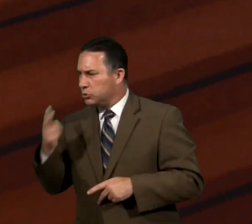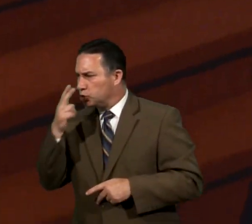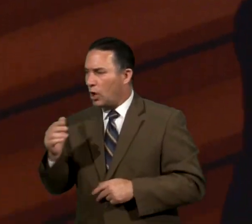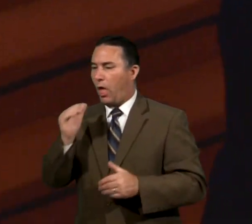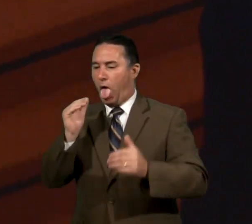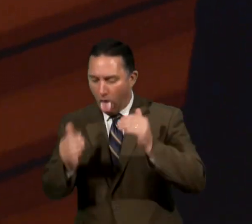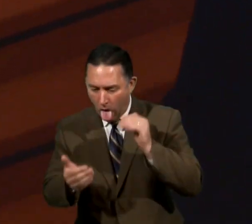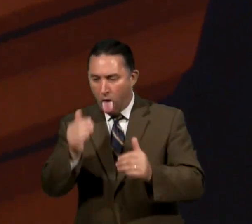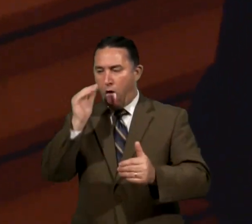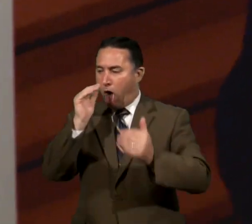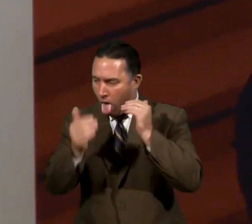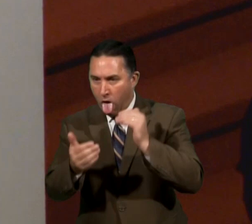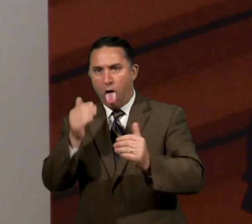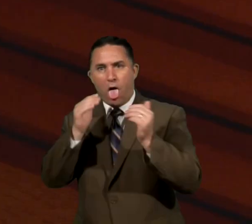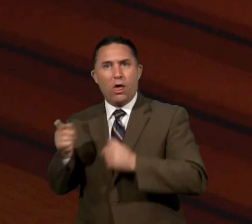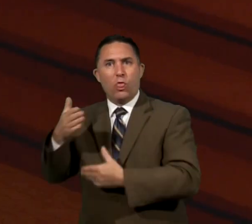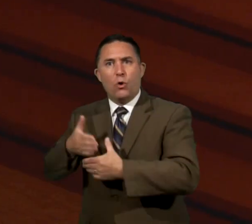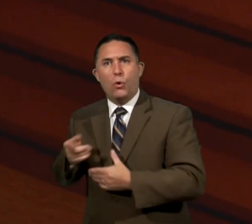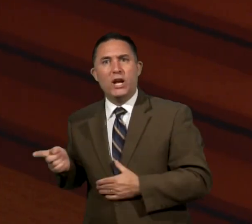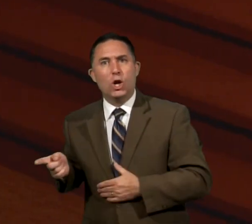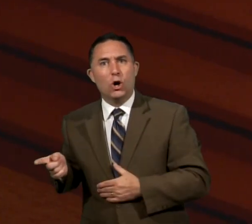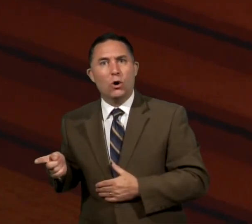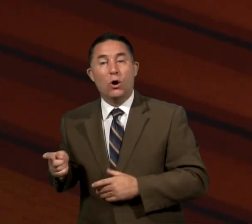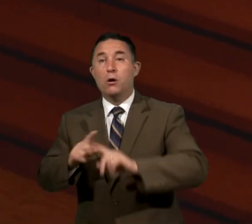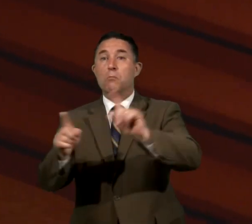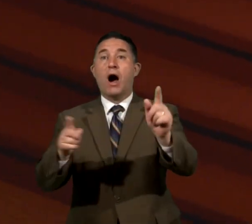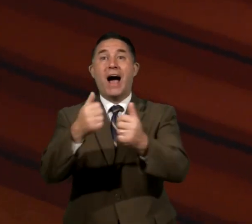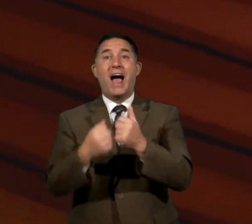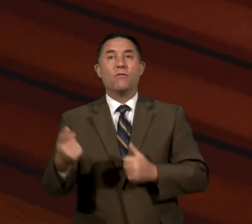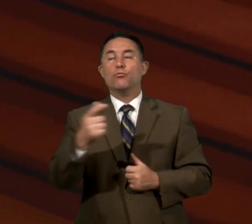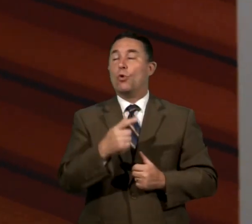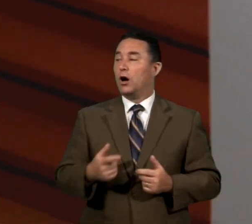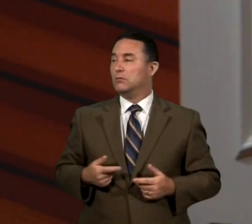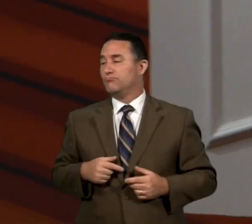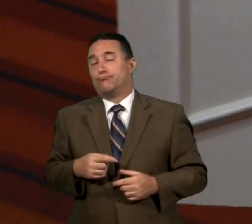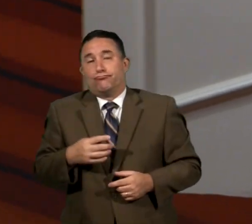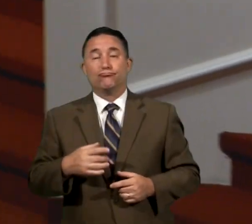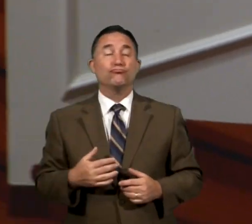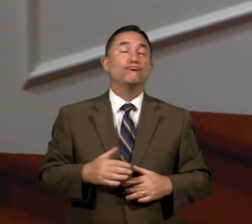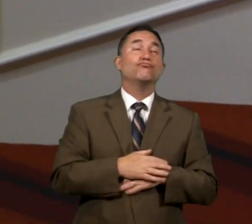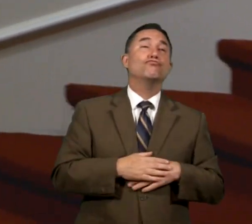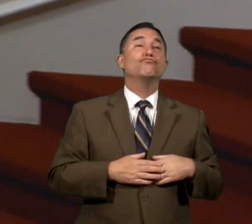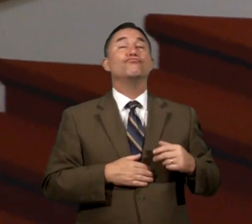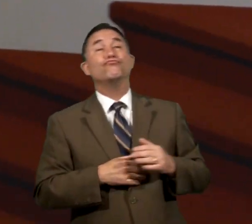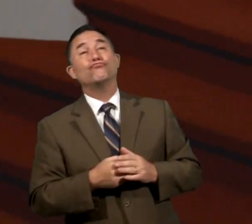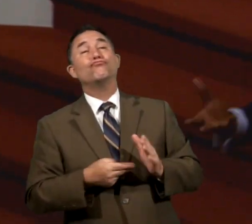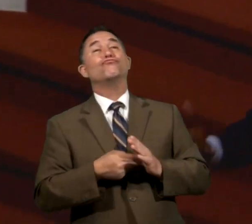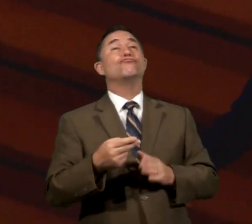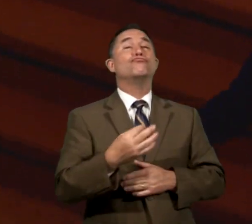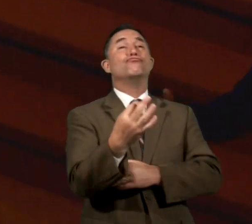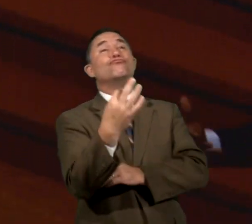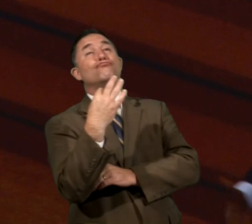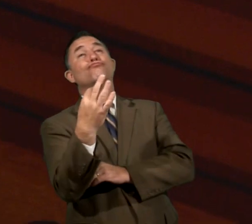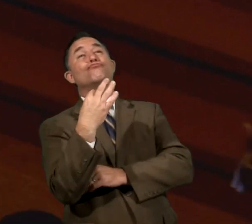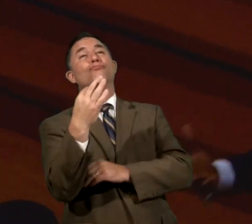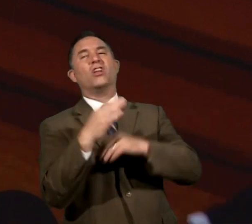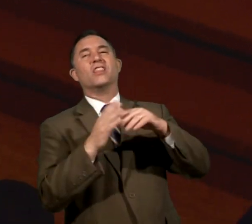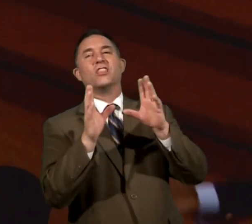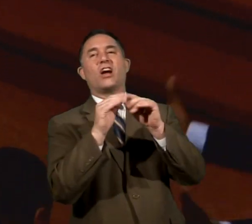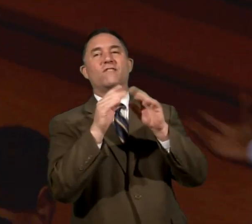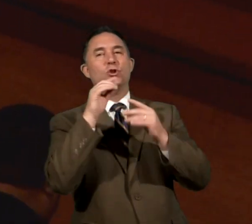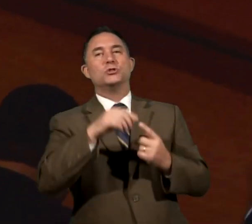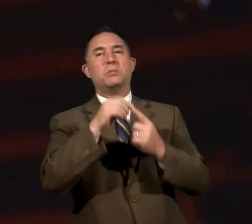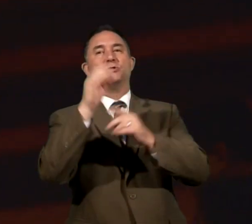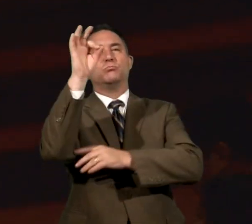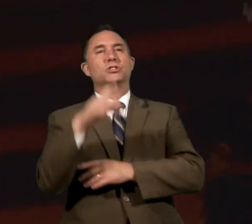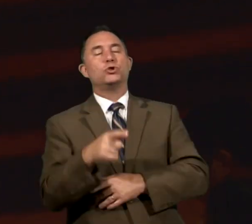him nodding in the window. But everybody else was so comfortable in receiving the truth from the conference. You know, the special